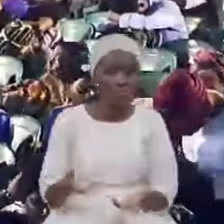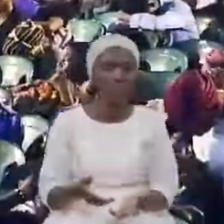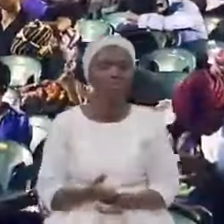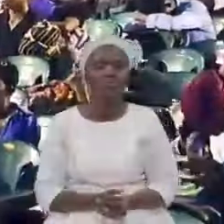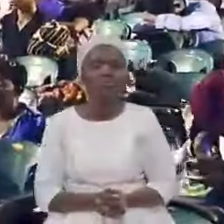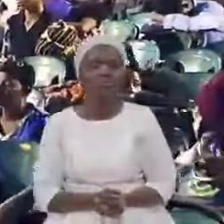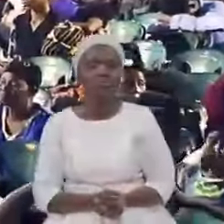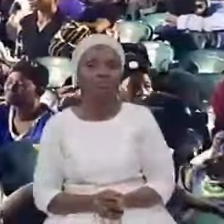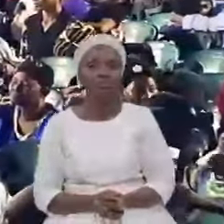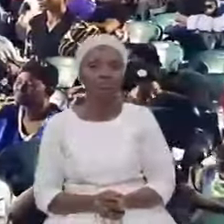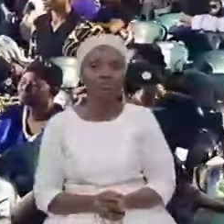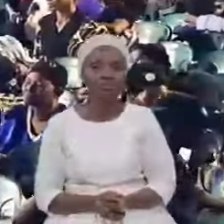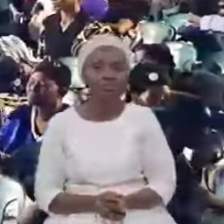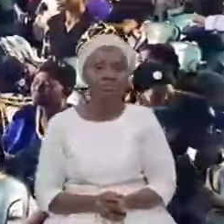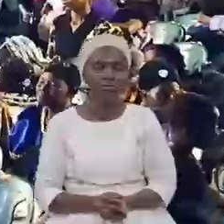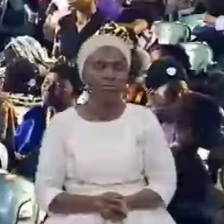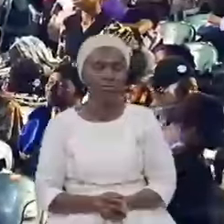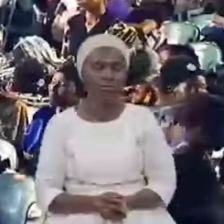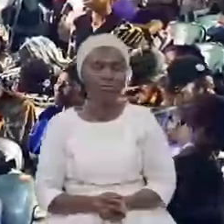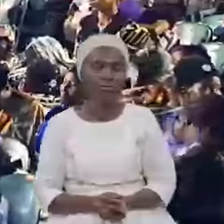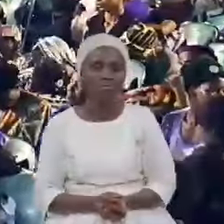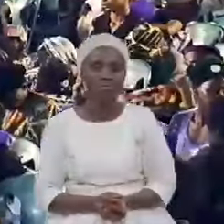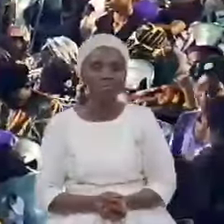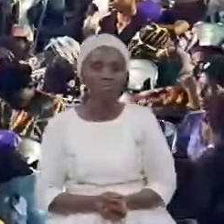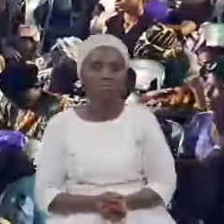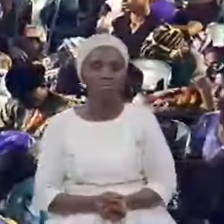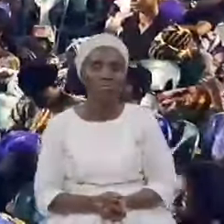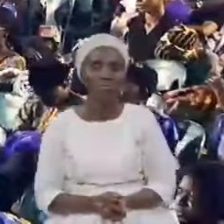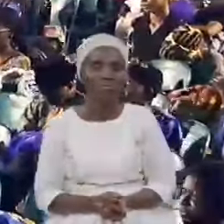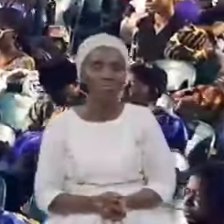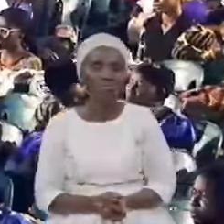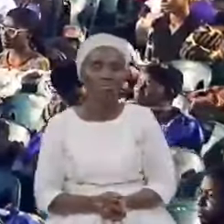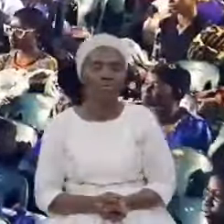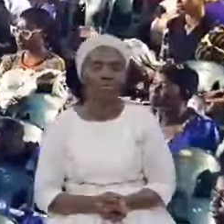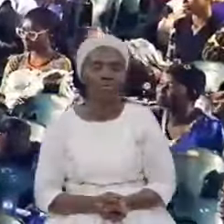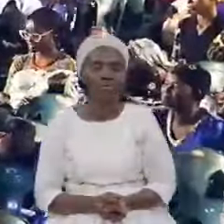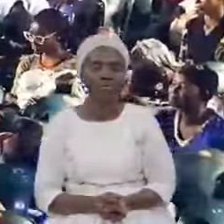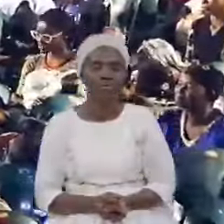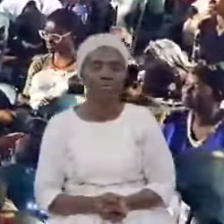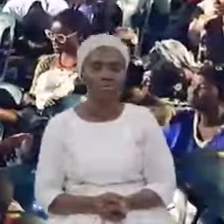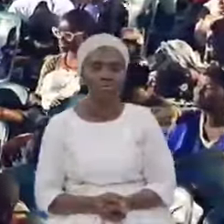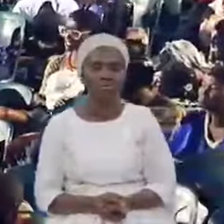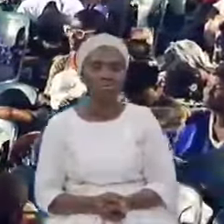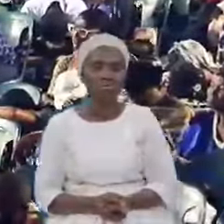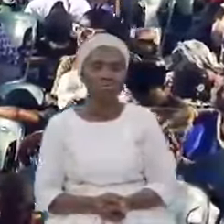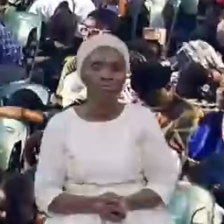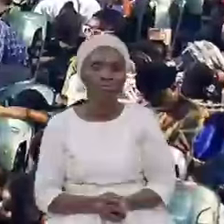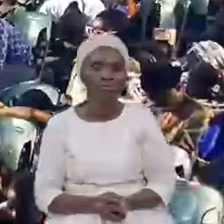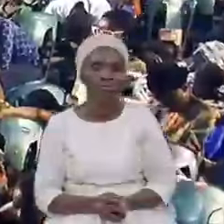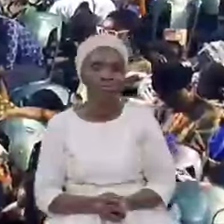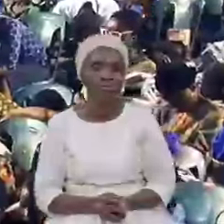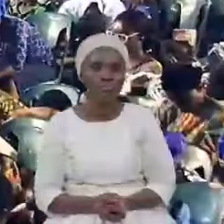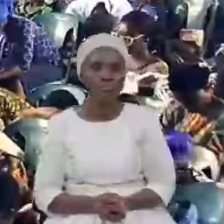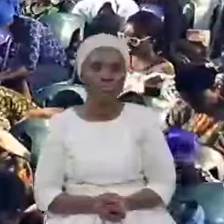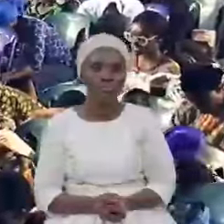through television or radio, and you send it by WhatsApp or SMS to this number. The